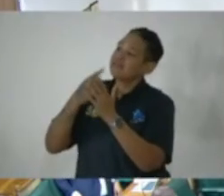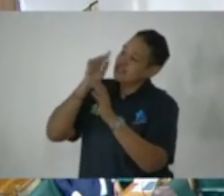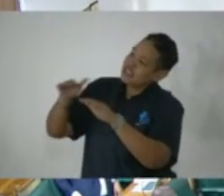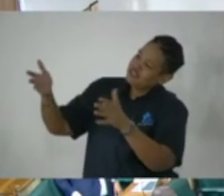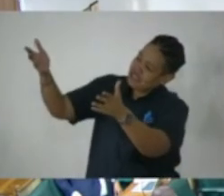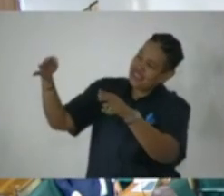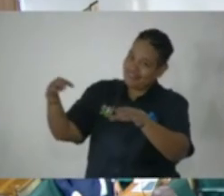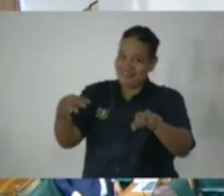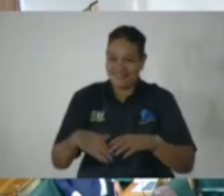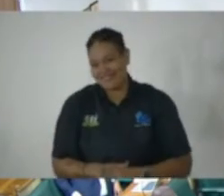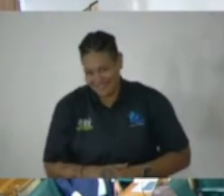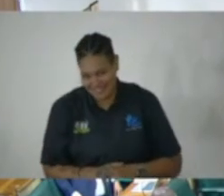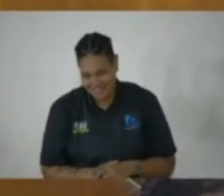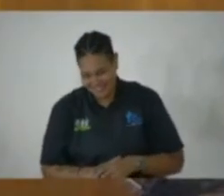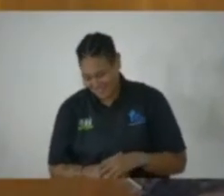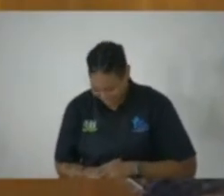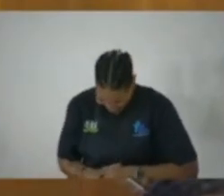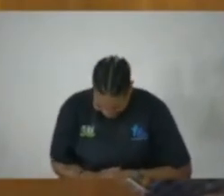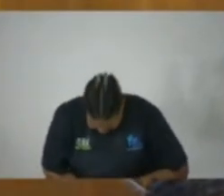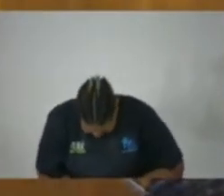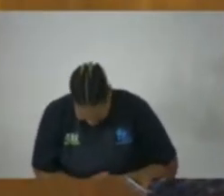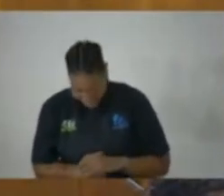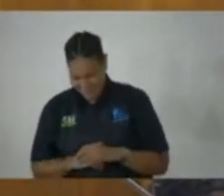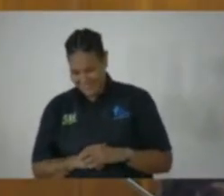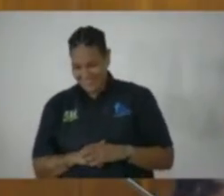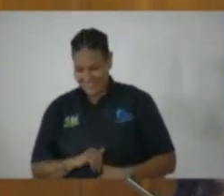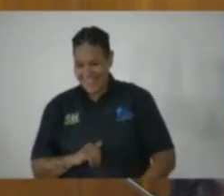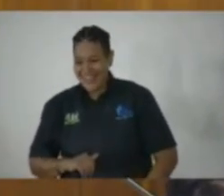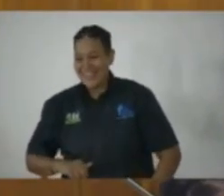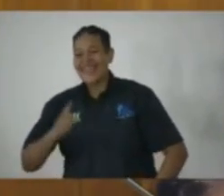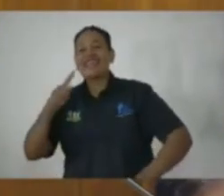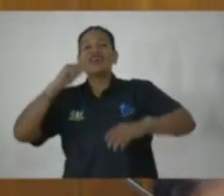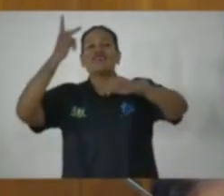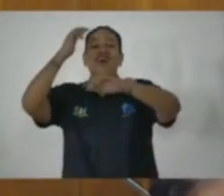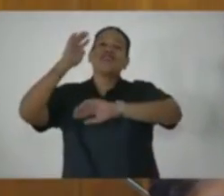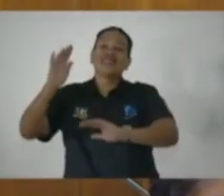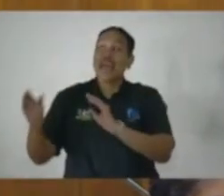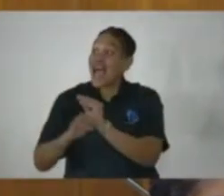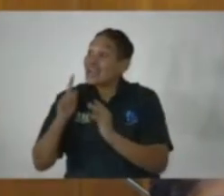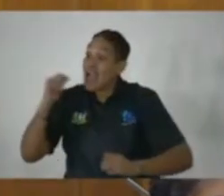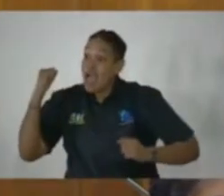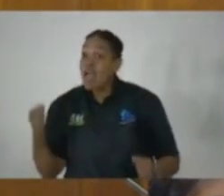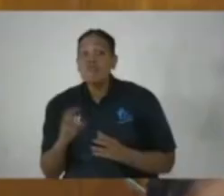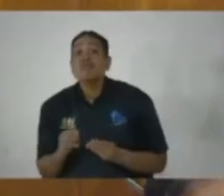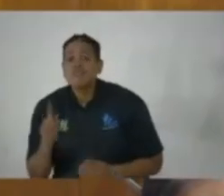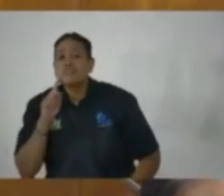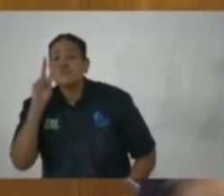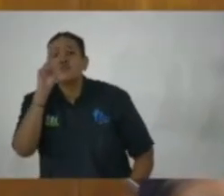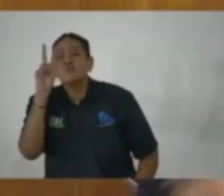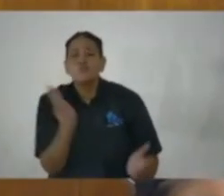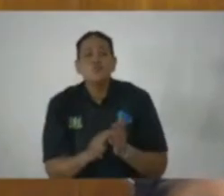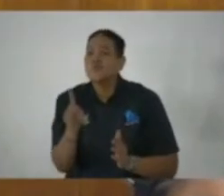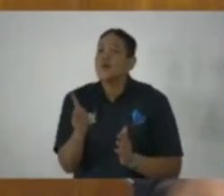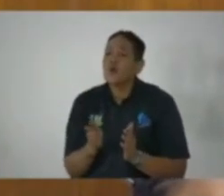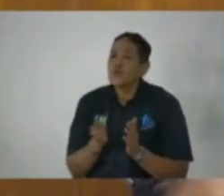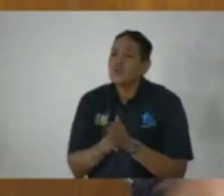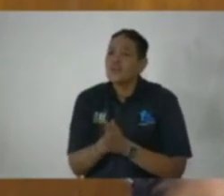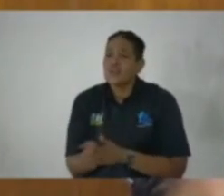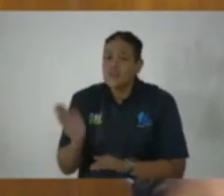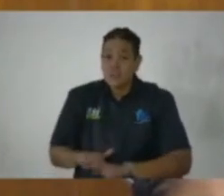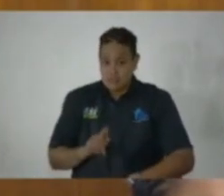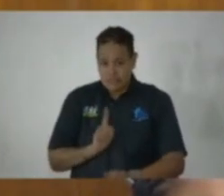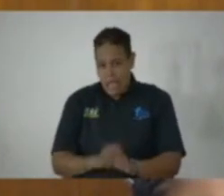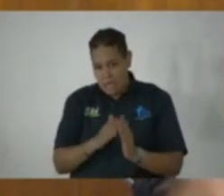who are here today. So, we're going to set that example. The Prime Minister made heavy weather of this 2000, not indicating the period of